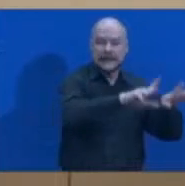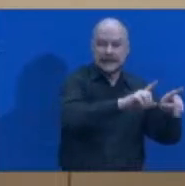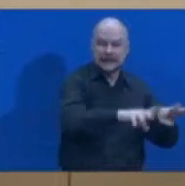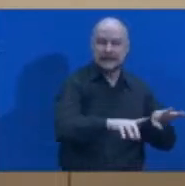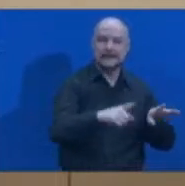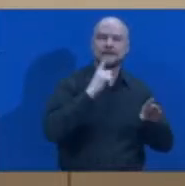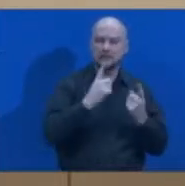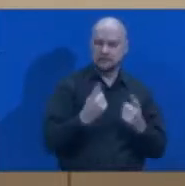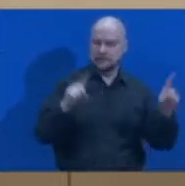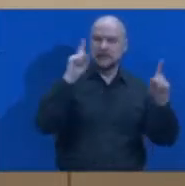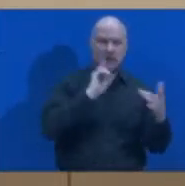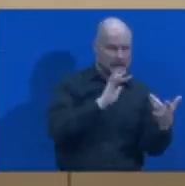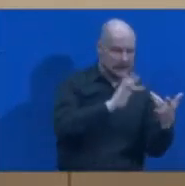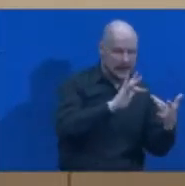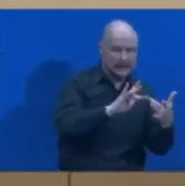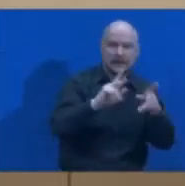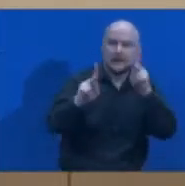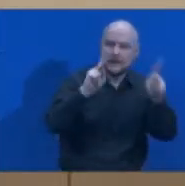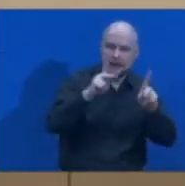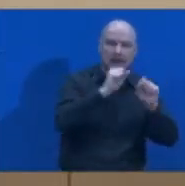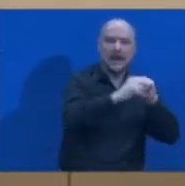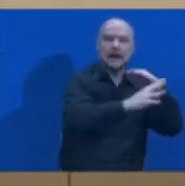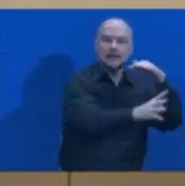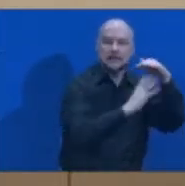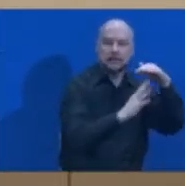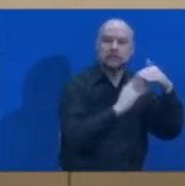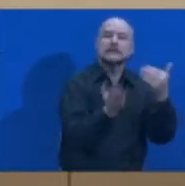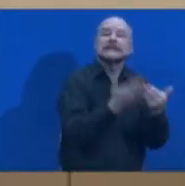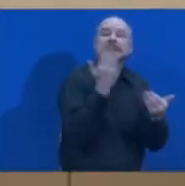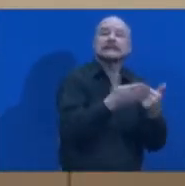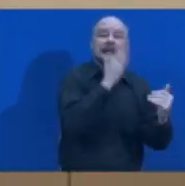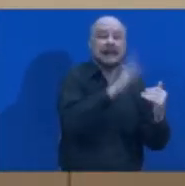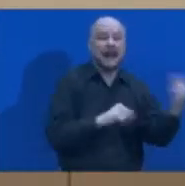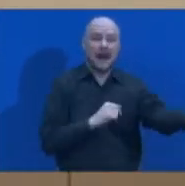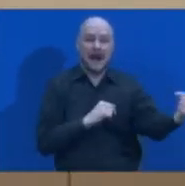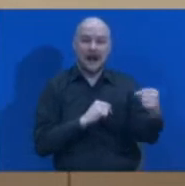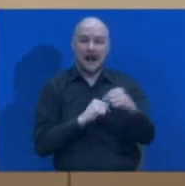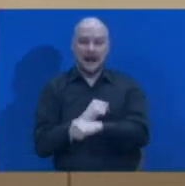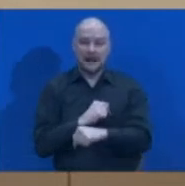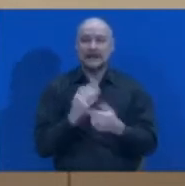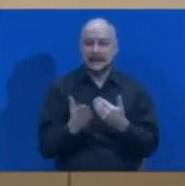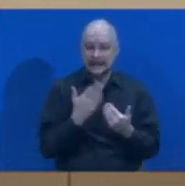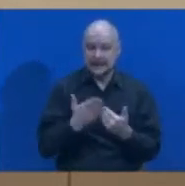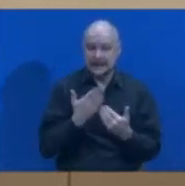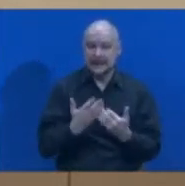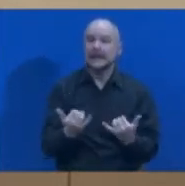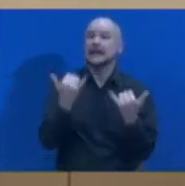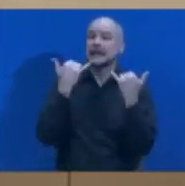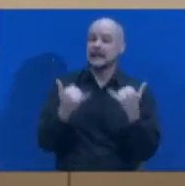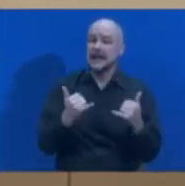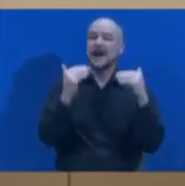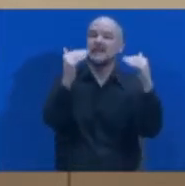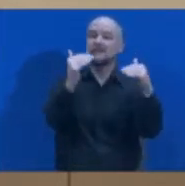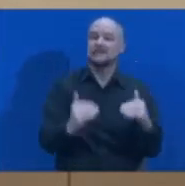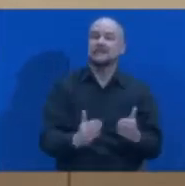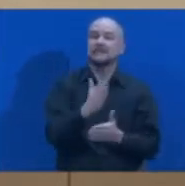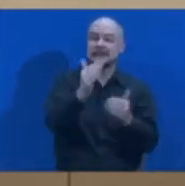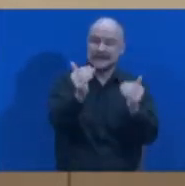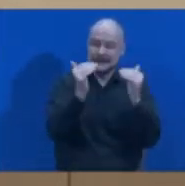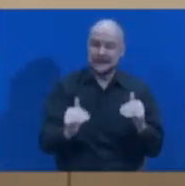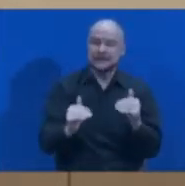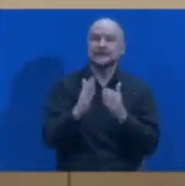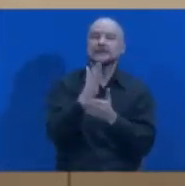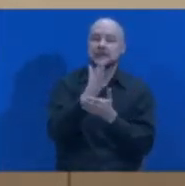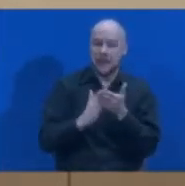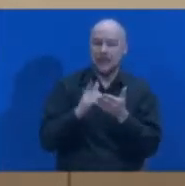reaching those communities where access to care can be a challenge. We are moving into the next phase of testing, though. We have been